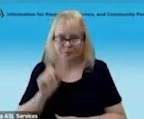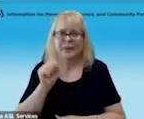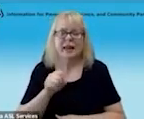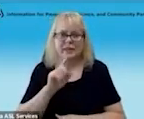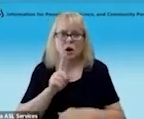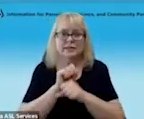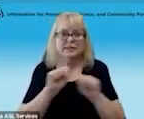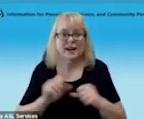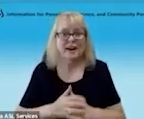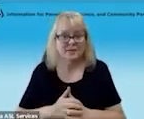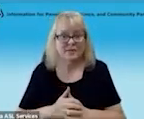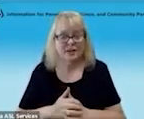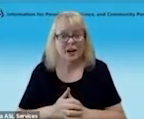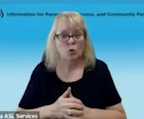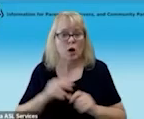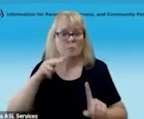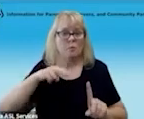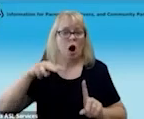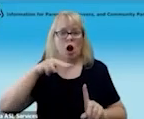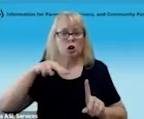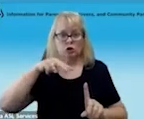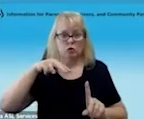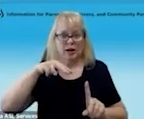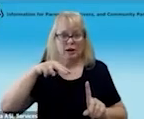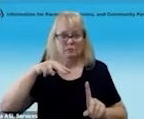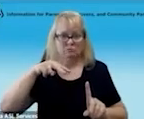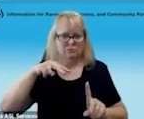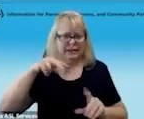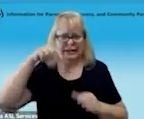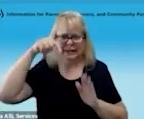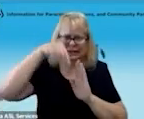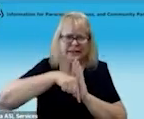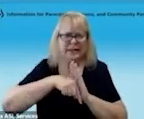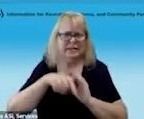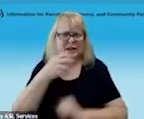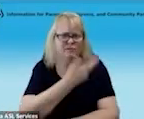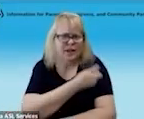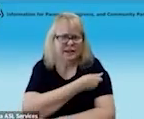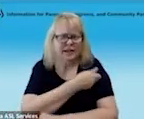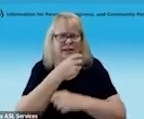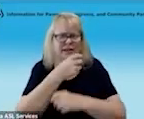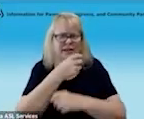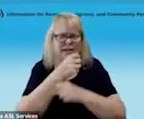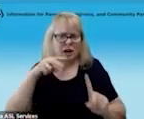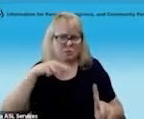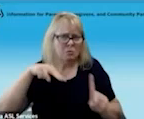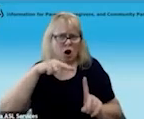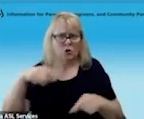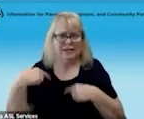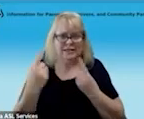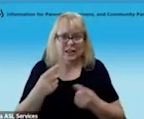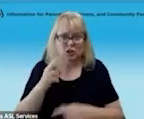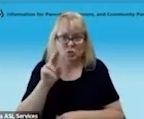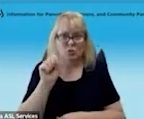Dr. Cham Stevens, I have one for you. Are these vaccines safe for children? Yes, the COVID-19 vaccines are